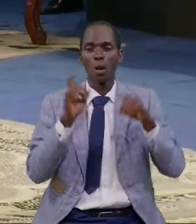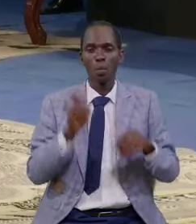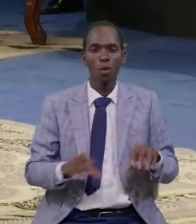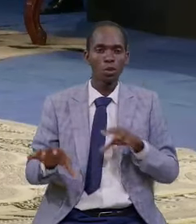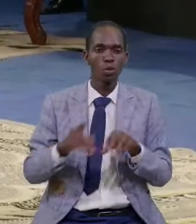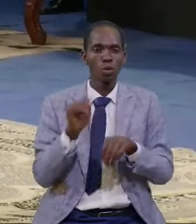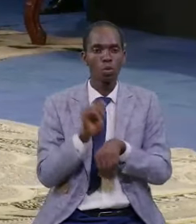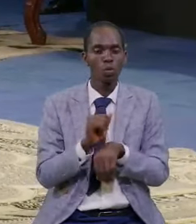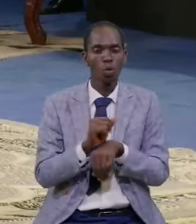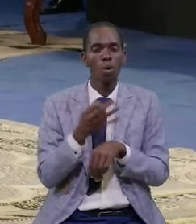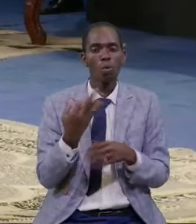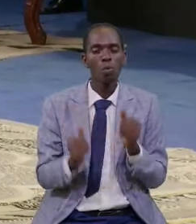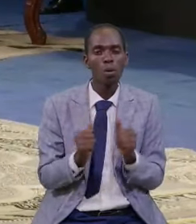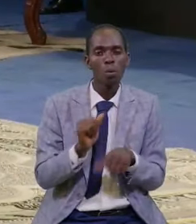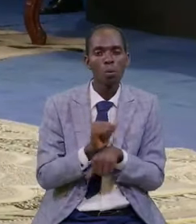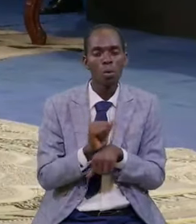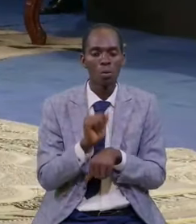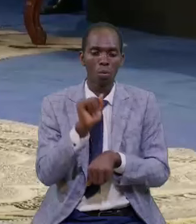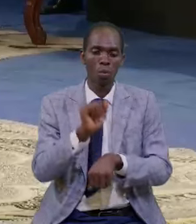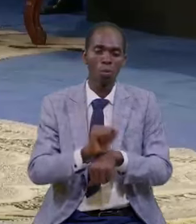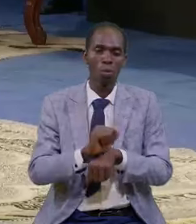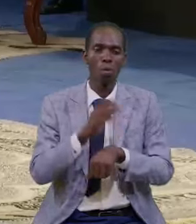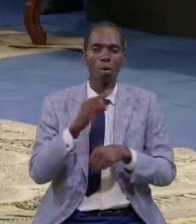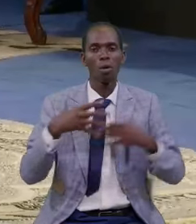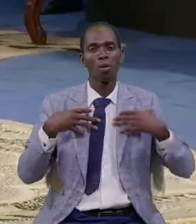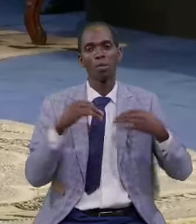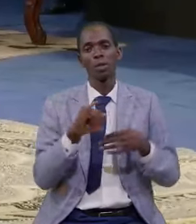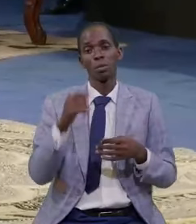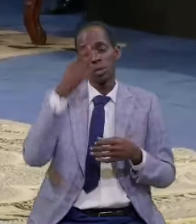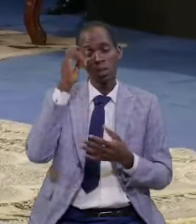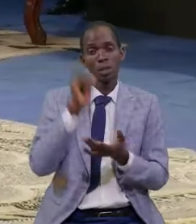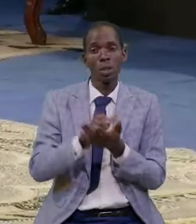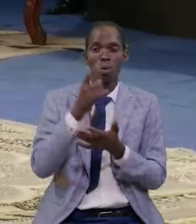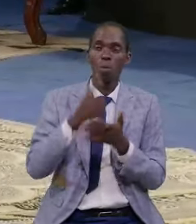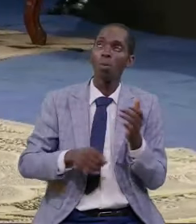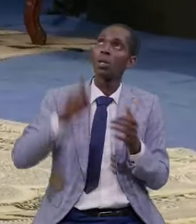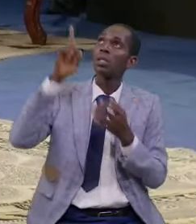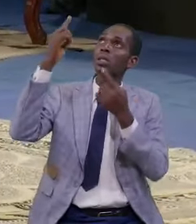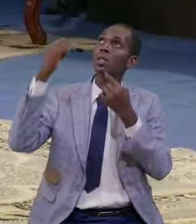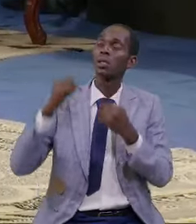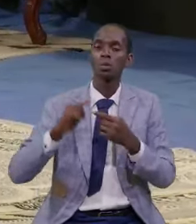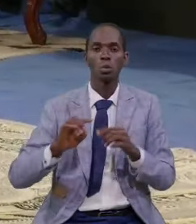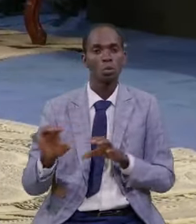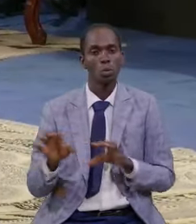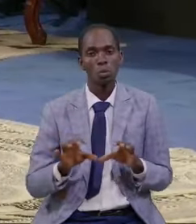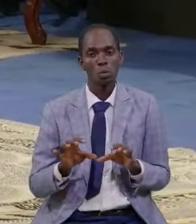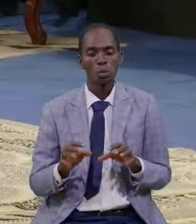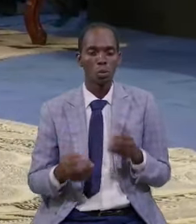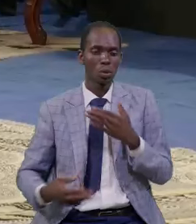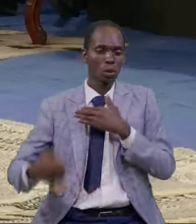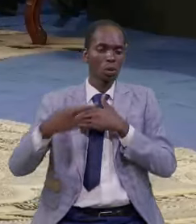healing. Because that's the work he came to do. He came to restore your body to the